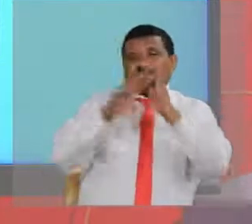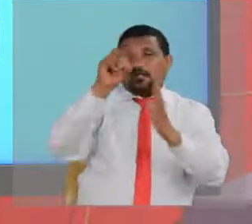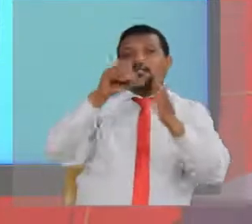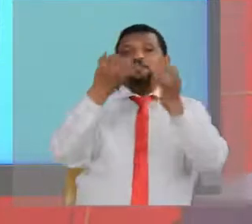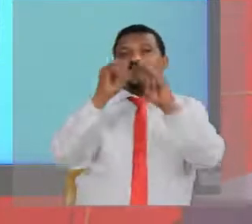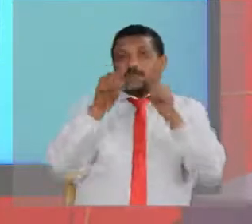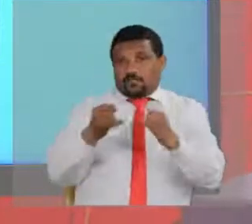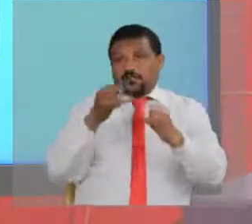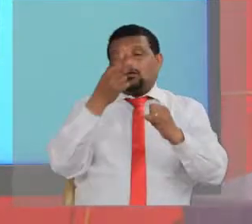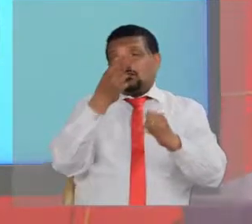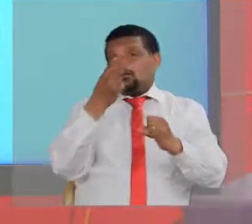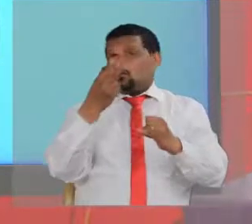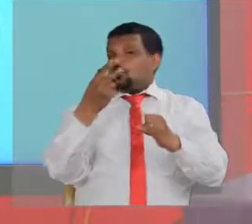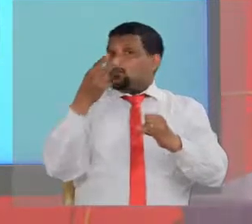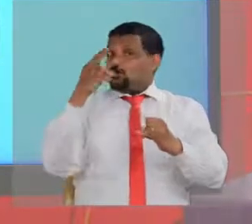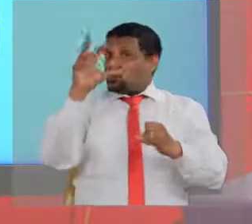20.